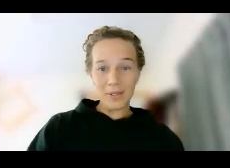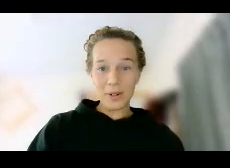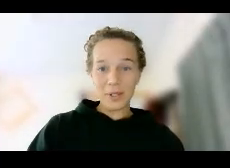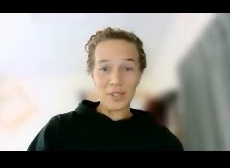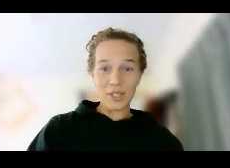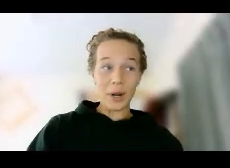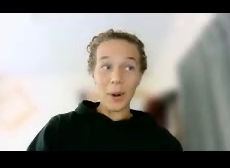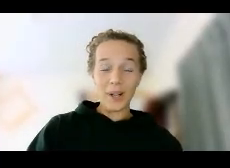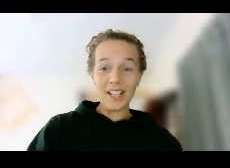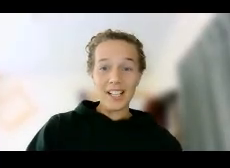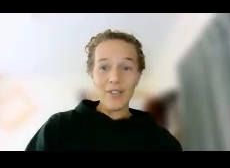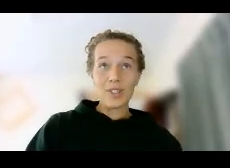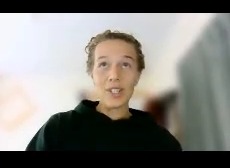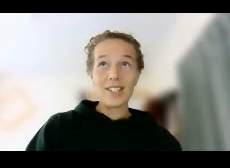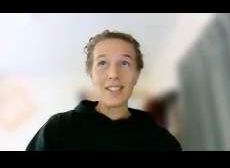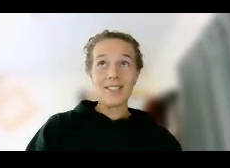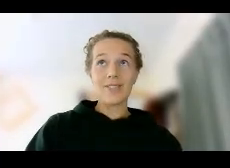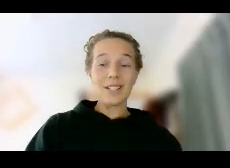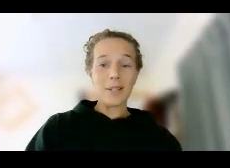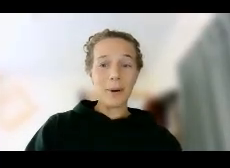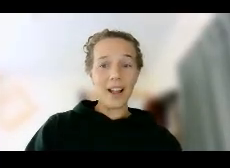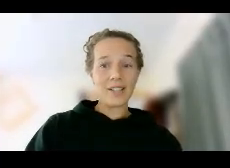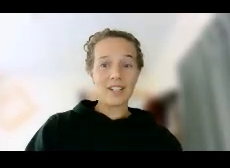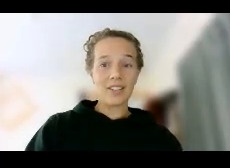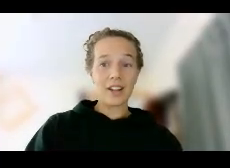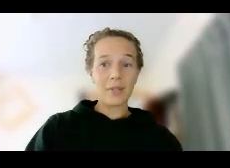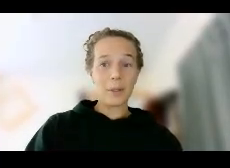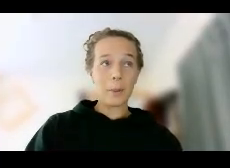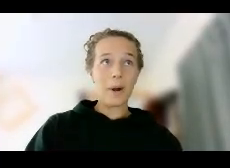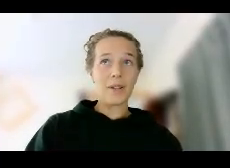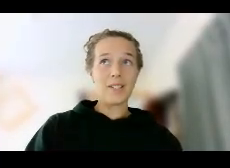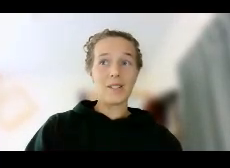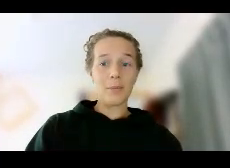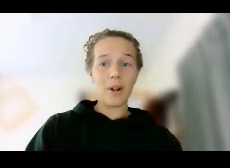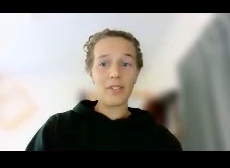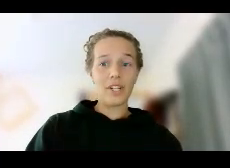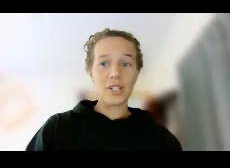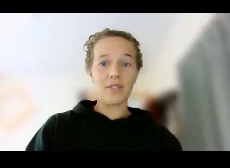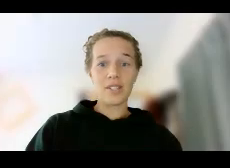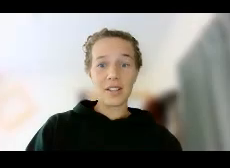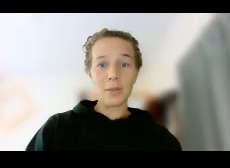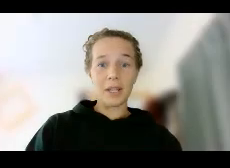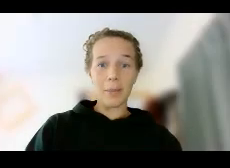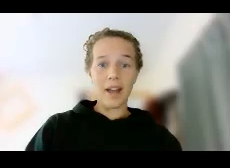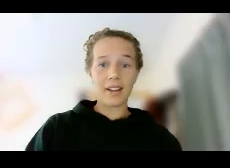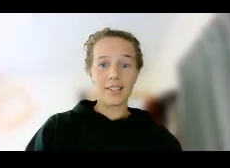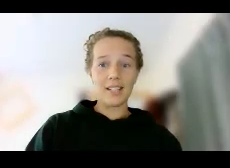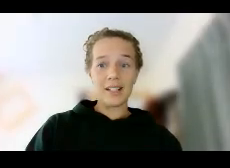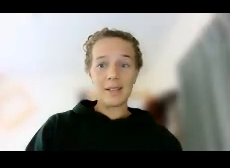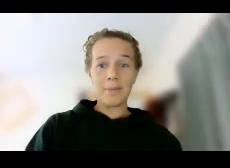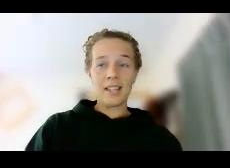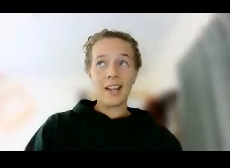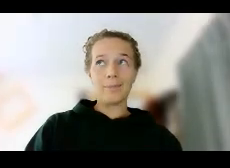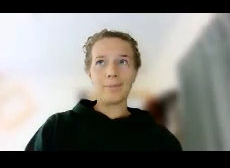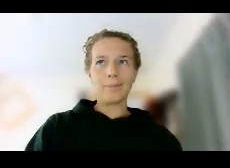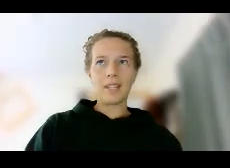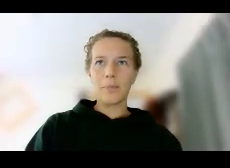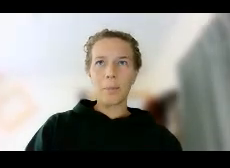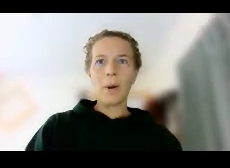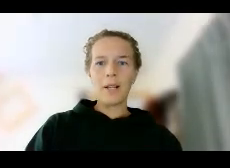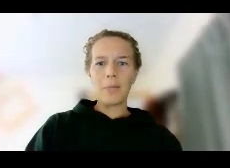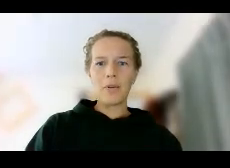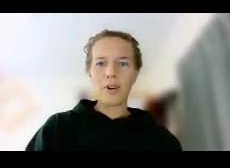much about forage fish at all, which is really surprising when you think of it because these small fish have such a big impact.